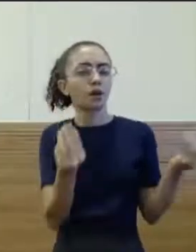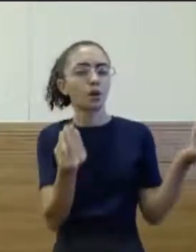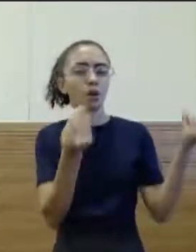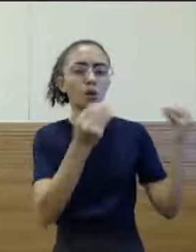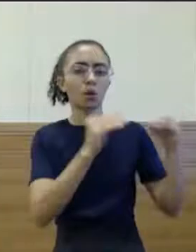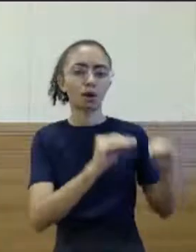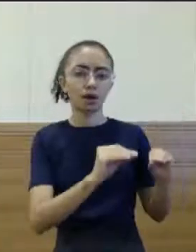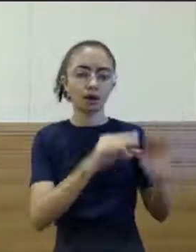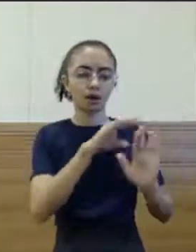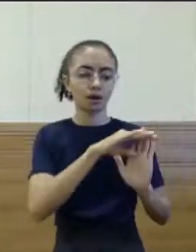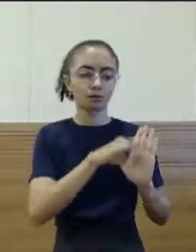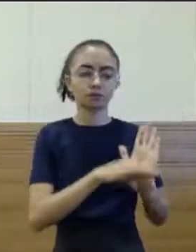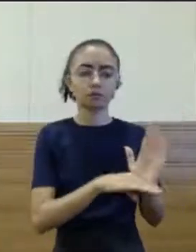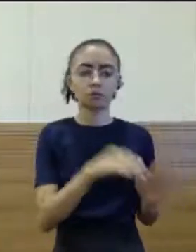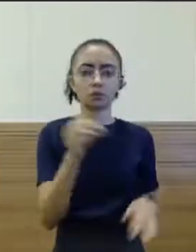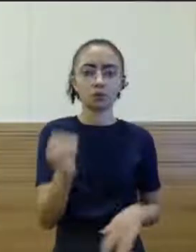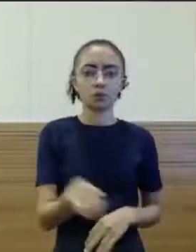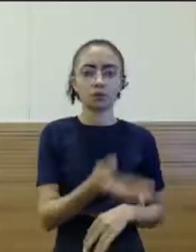this NOVA classification,